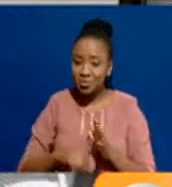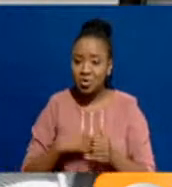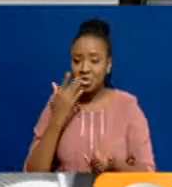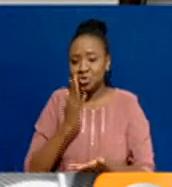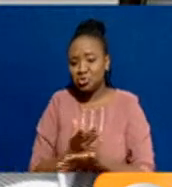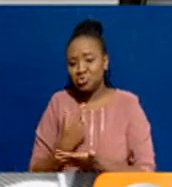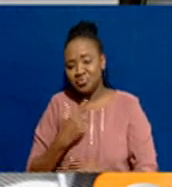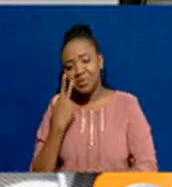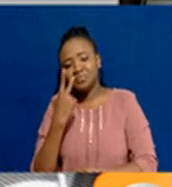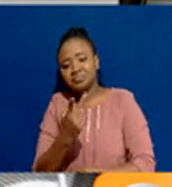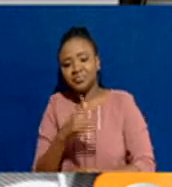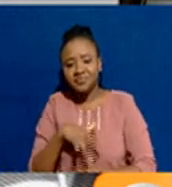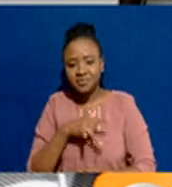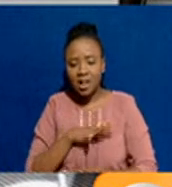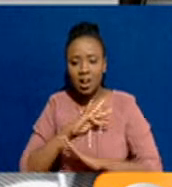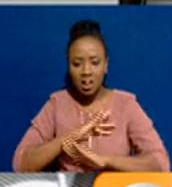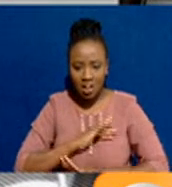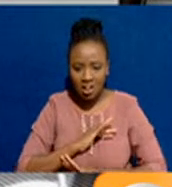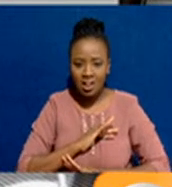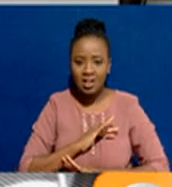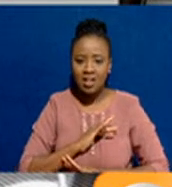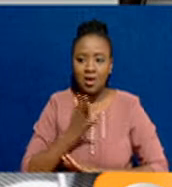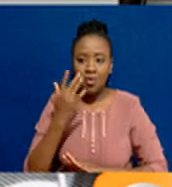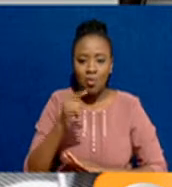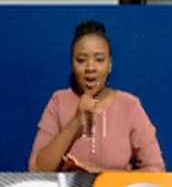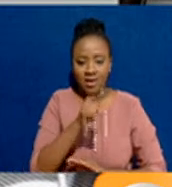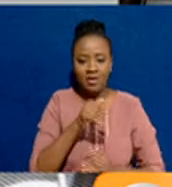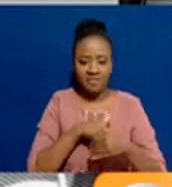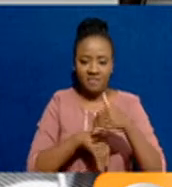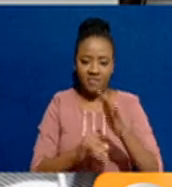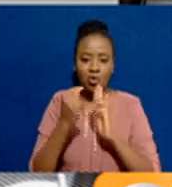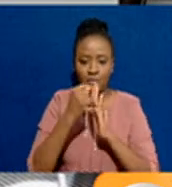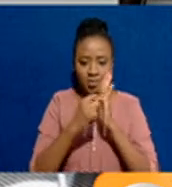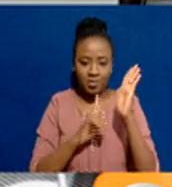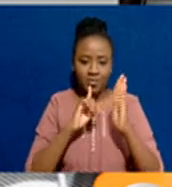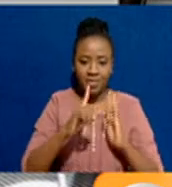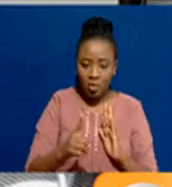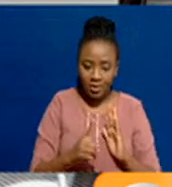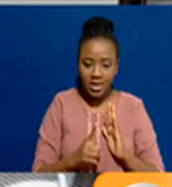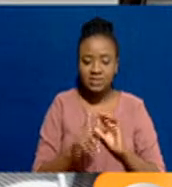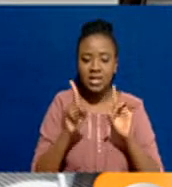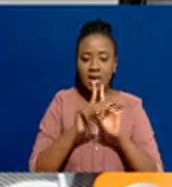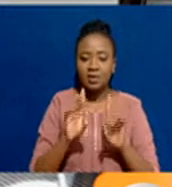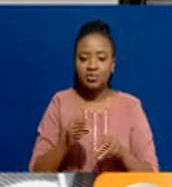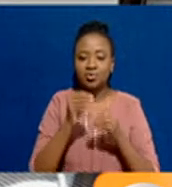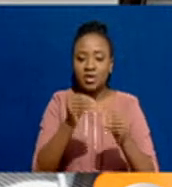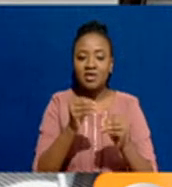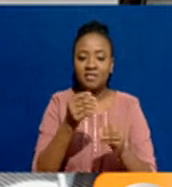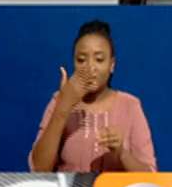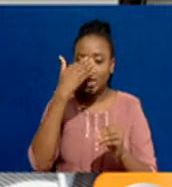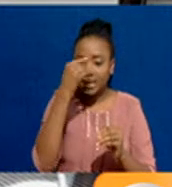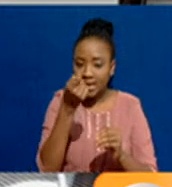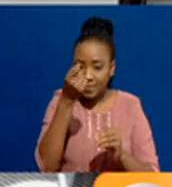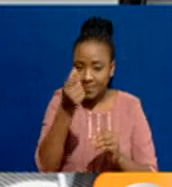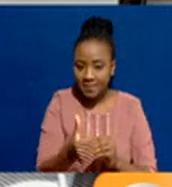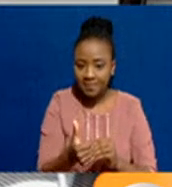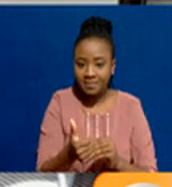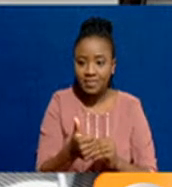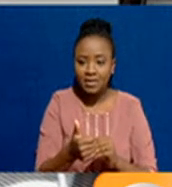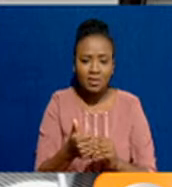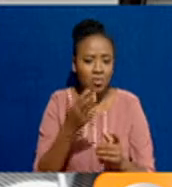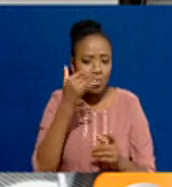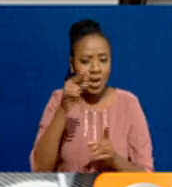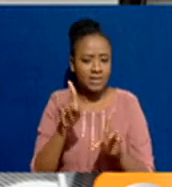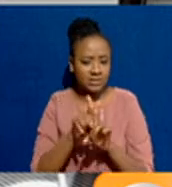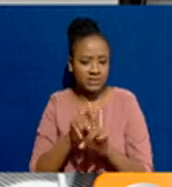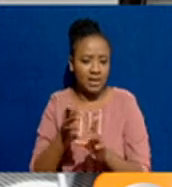satisfied that Agoro's application met the test of conservatory orders and granting his prayers for the number of days, as was the case in the